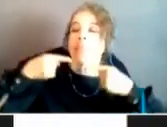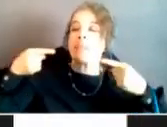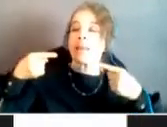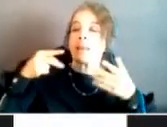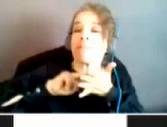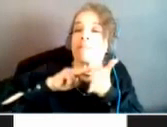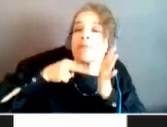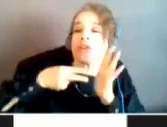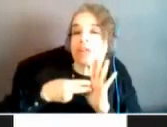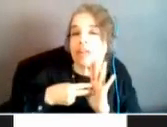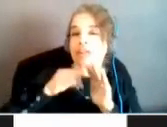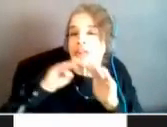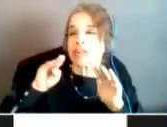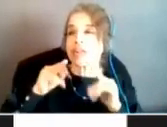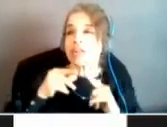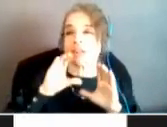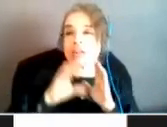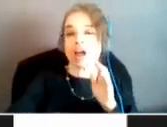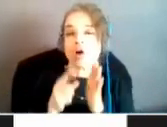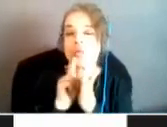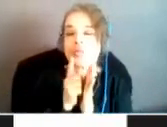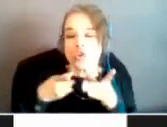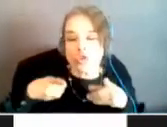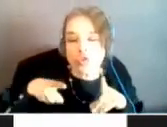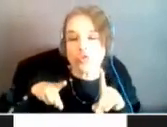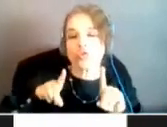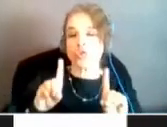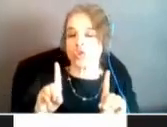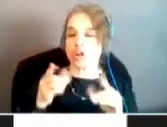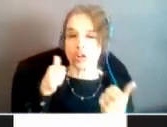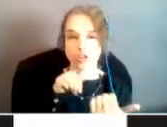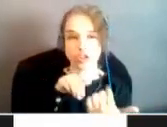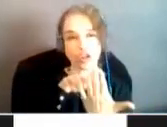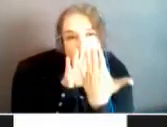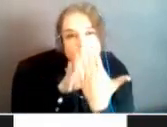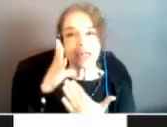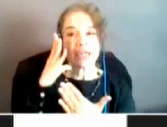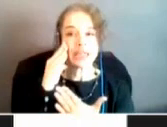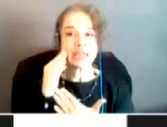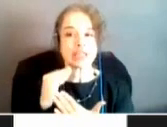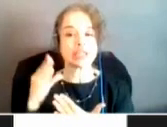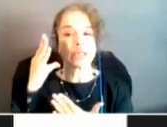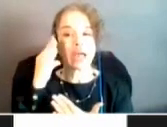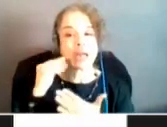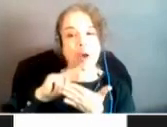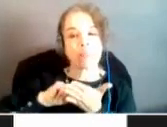meaning, the relentless succession of moments during which we will confront the experience of